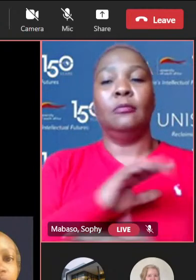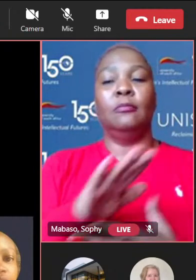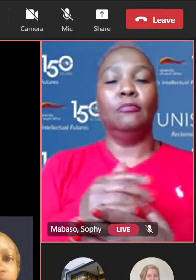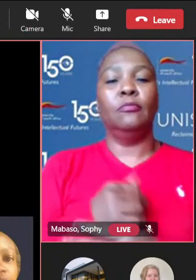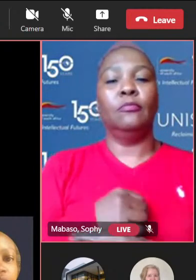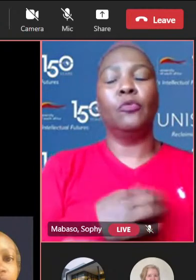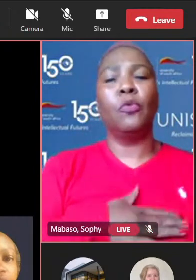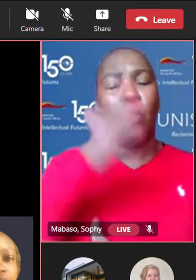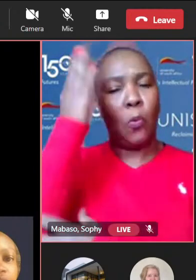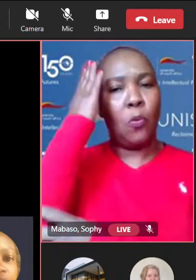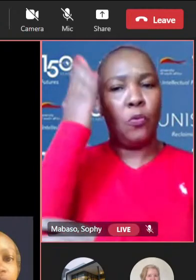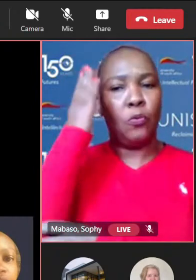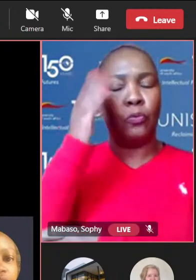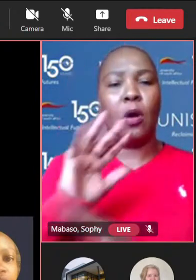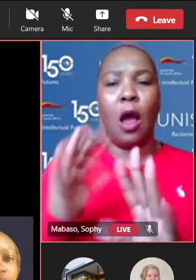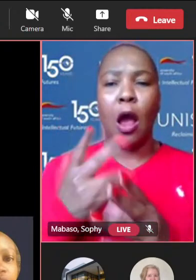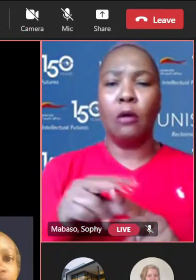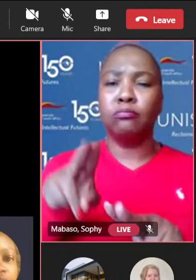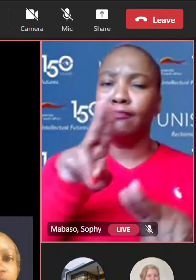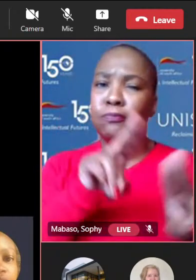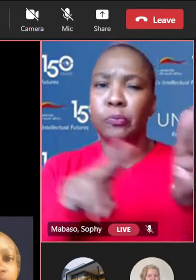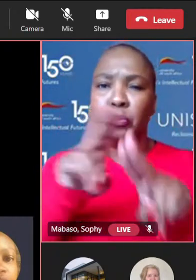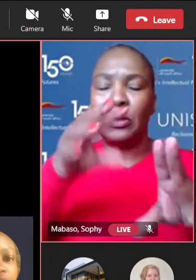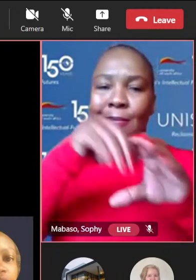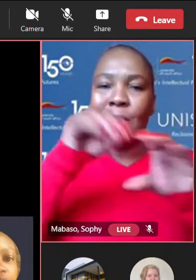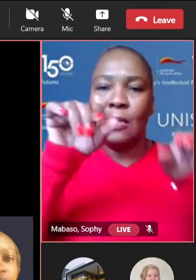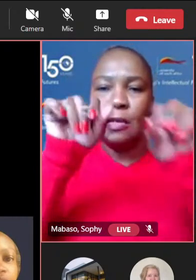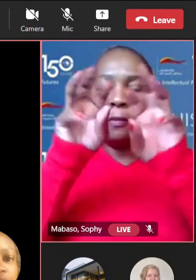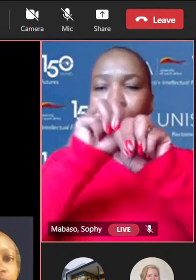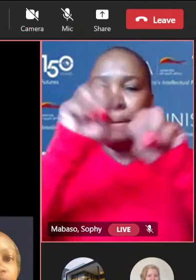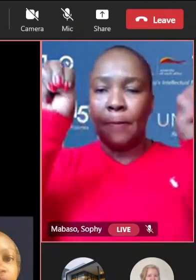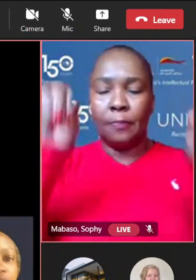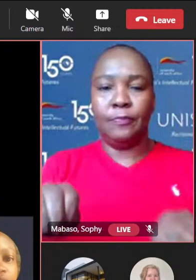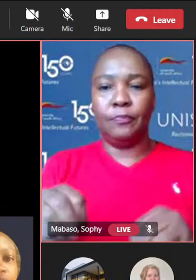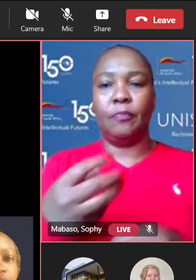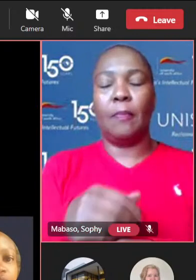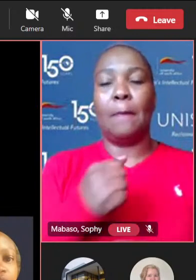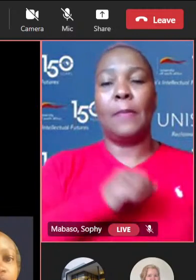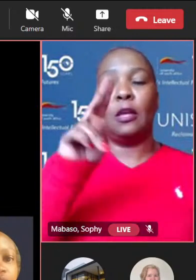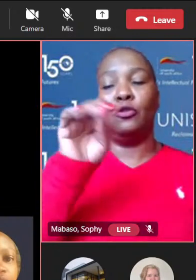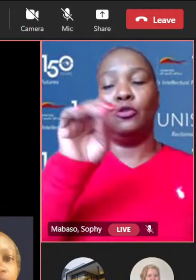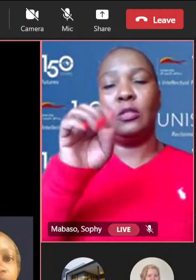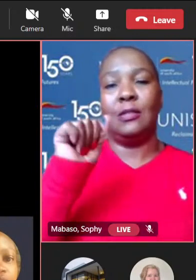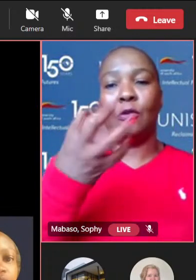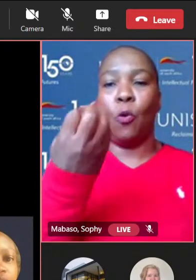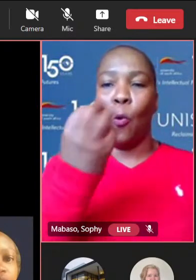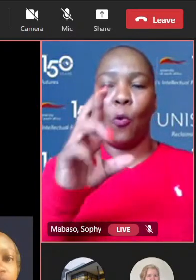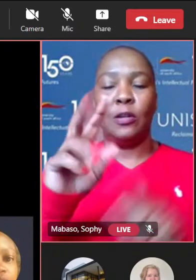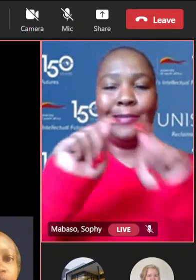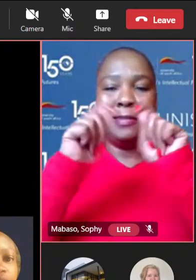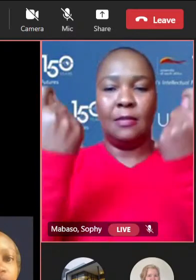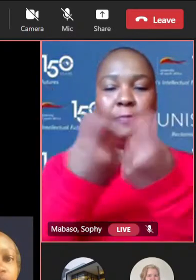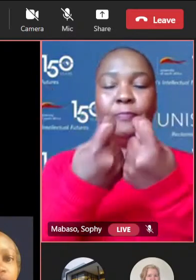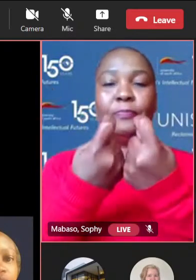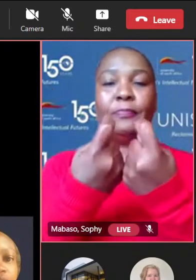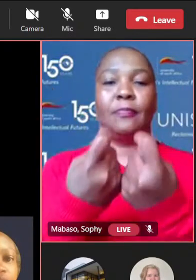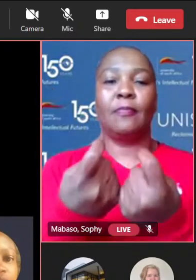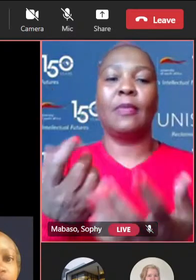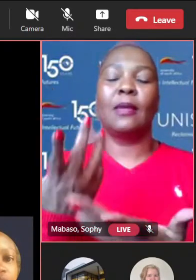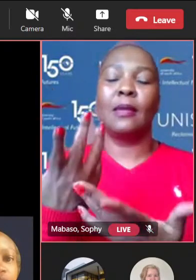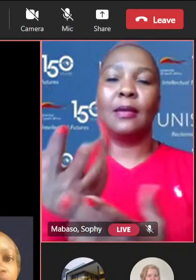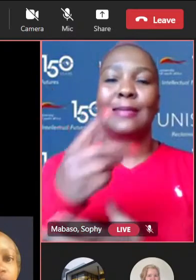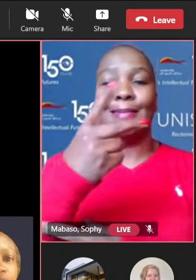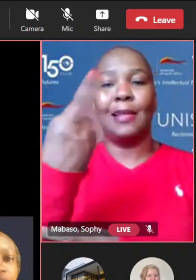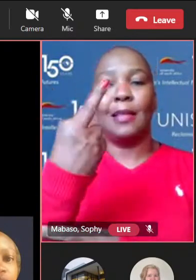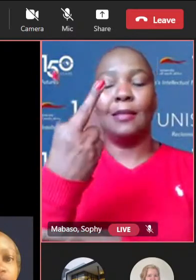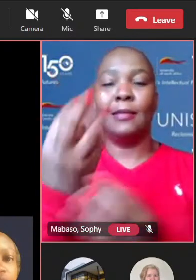able to navigate your Unisa or Teams. So the second thing that I had